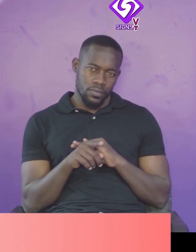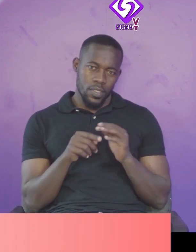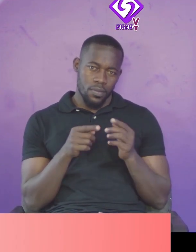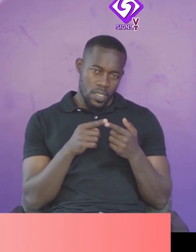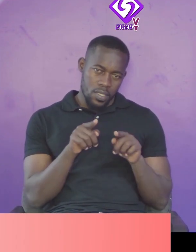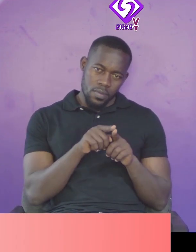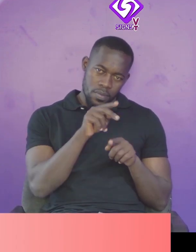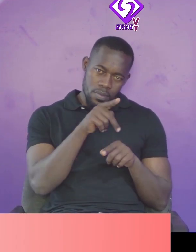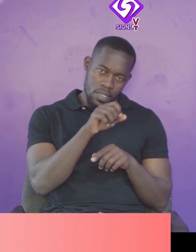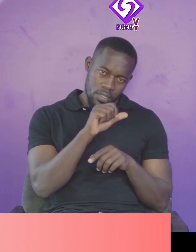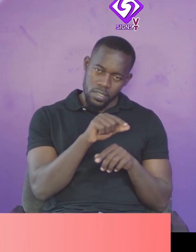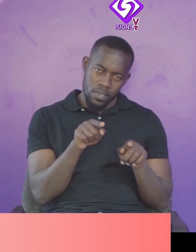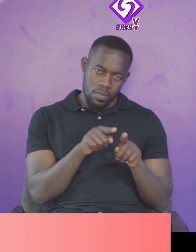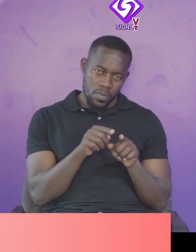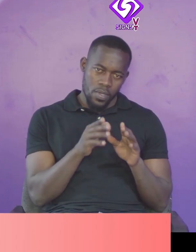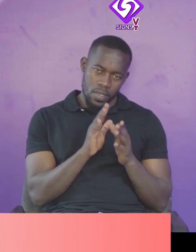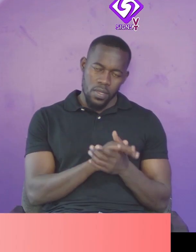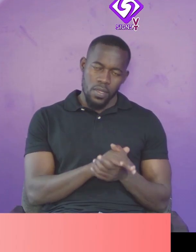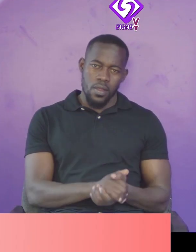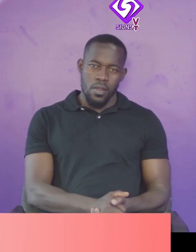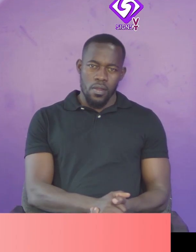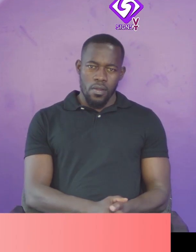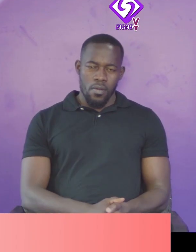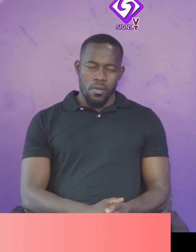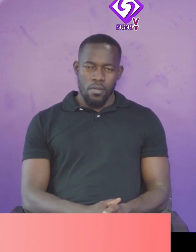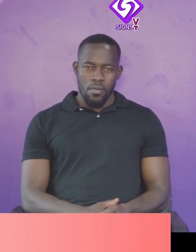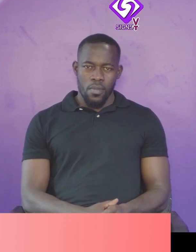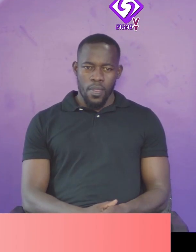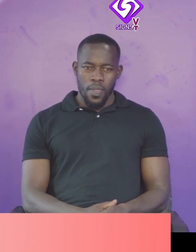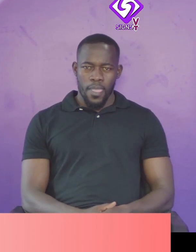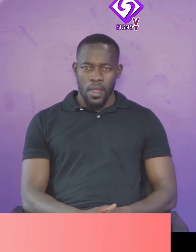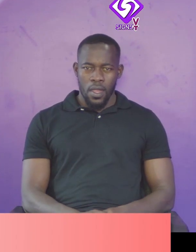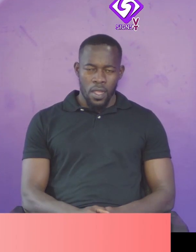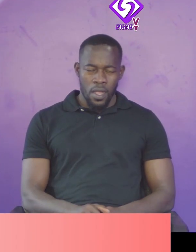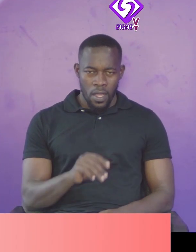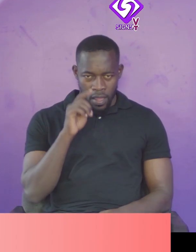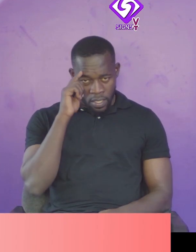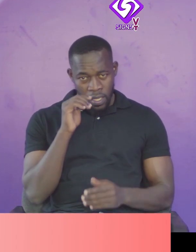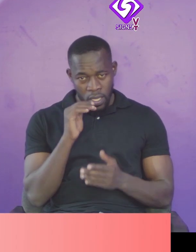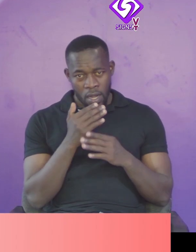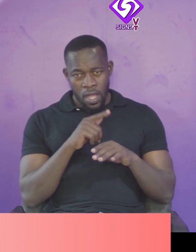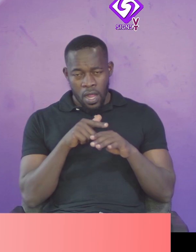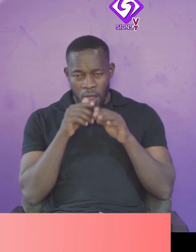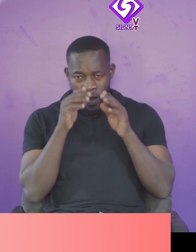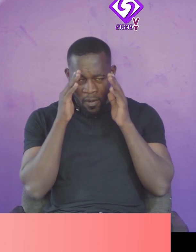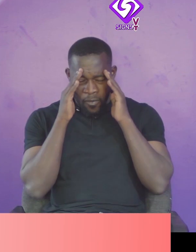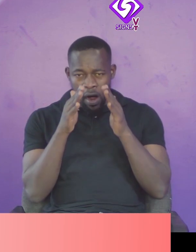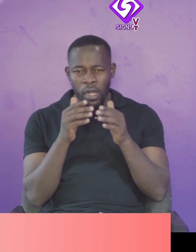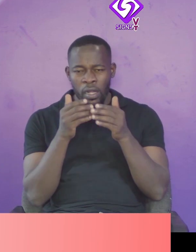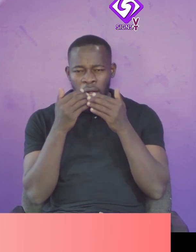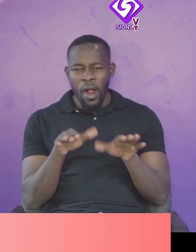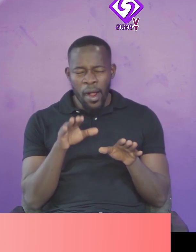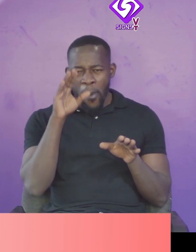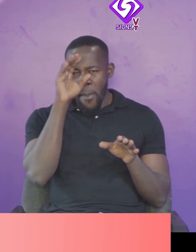the same. Yeah. I think they just lose concentration at some point, because looking